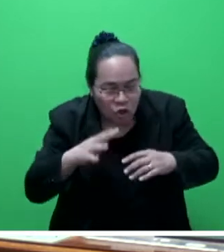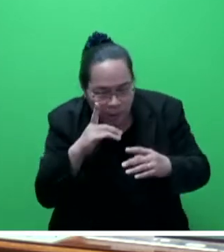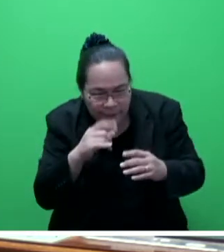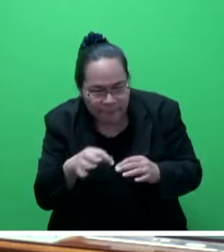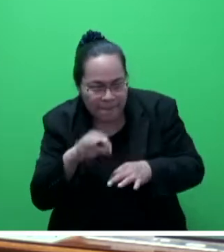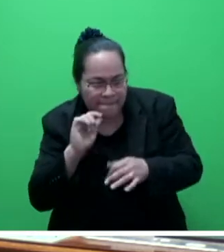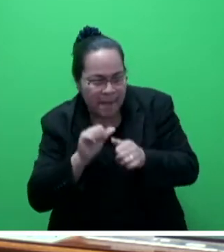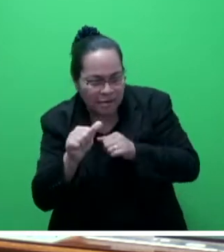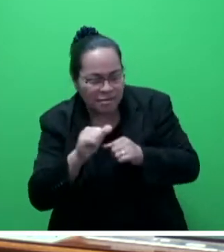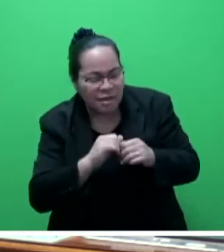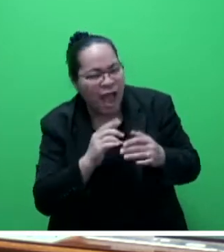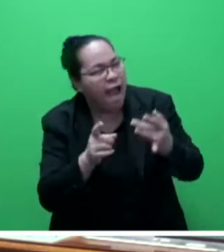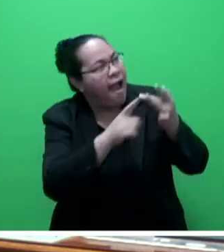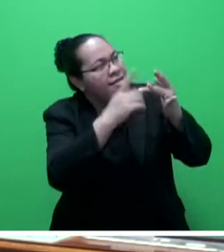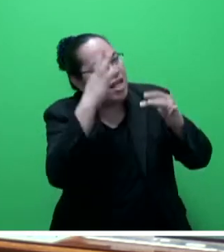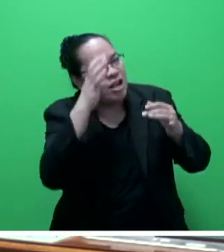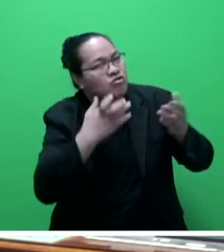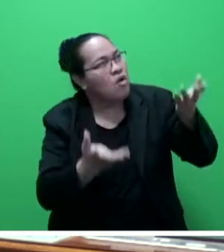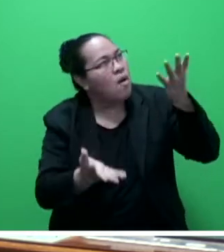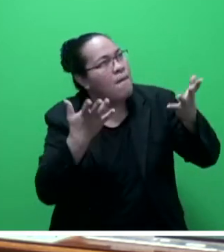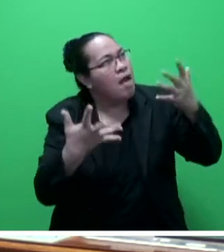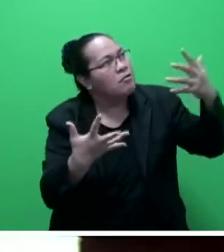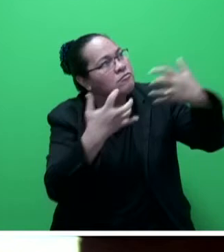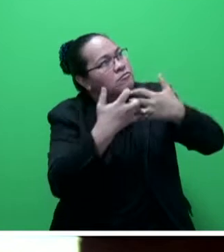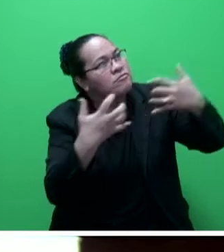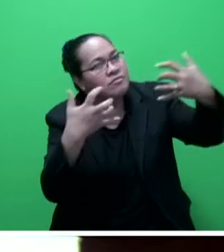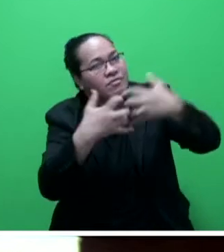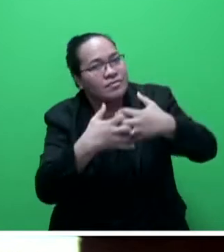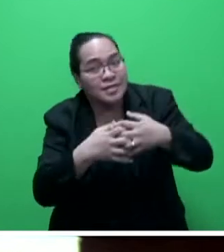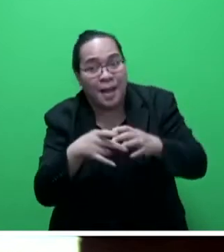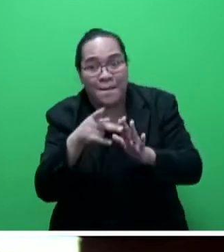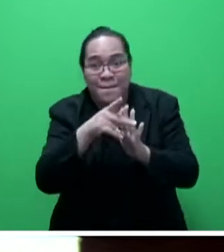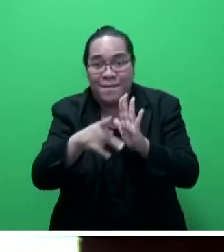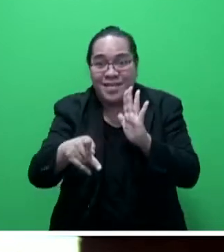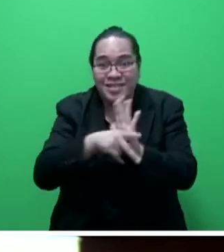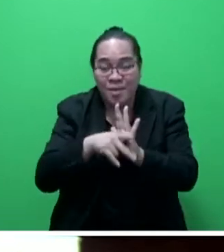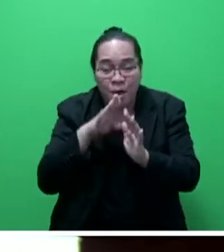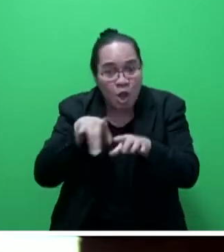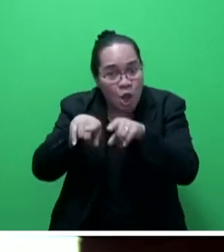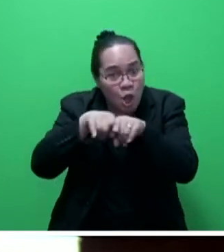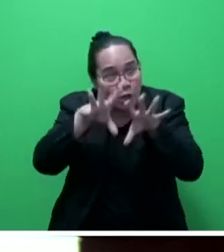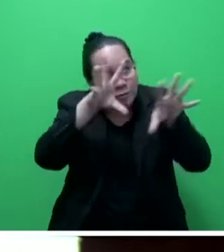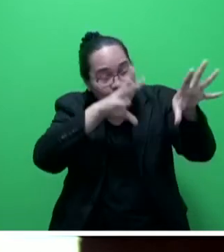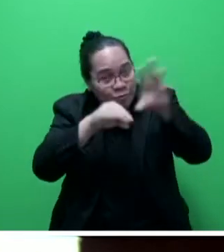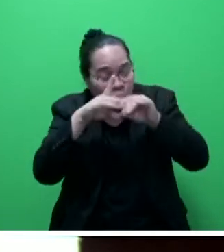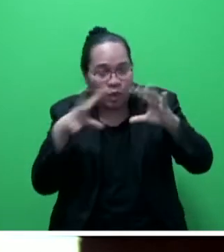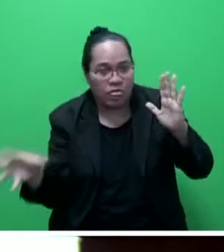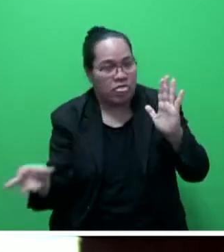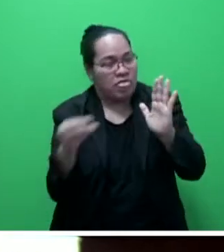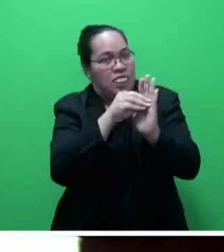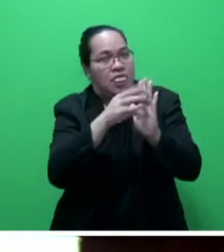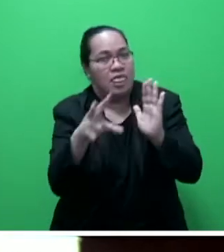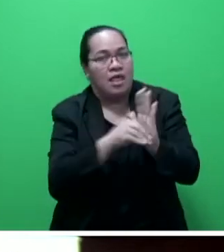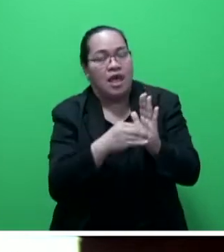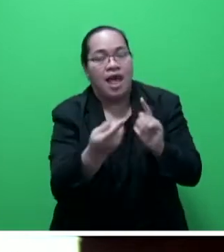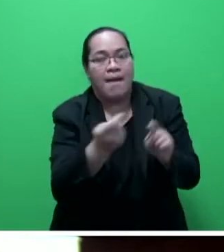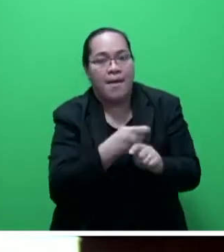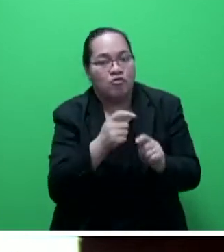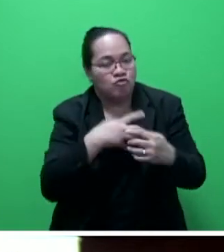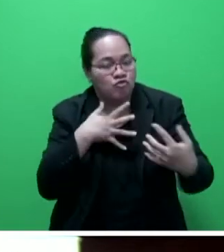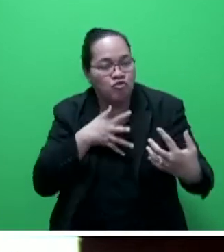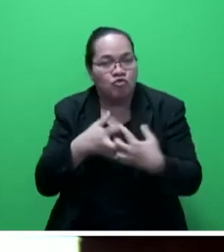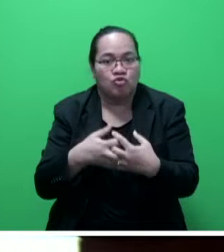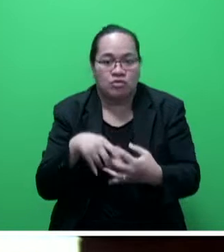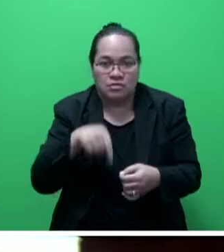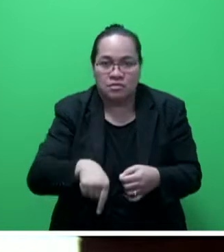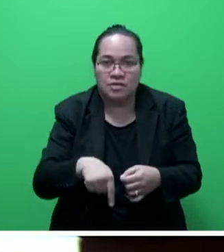legislation used in other jurisdictions. The principles learned will then be incorporated in the amendments to suit the local planning